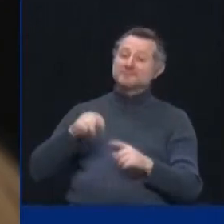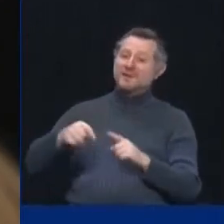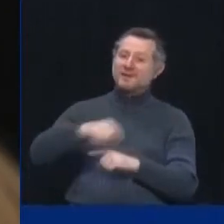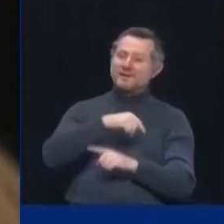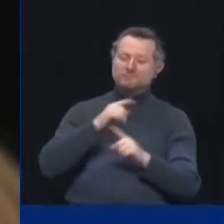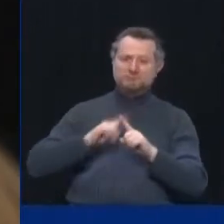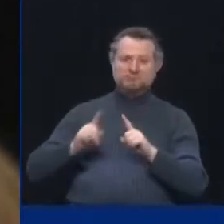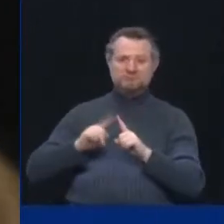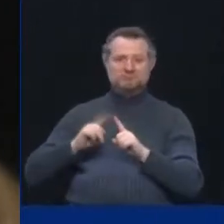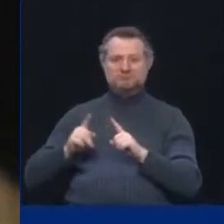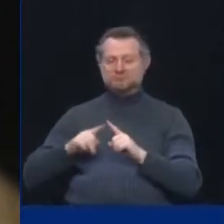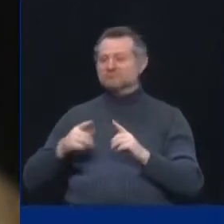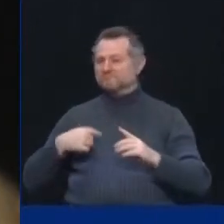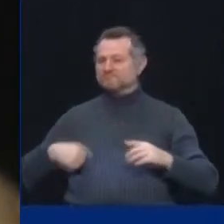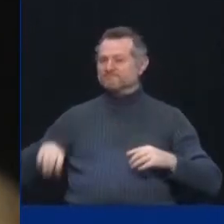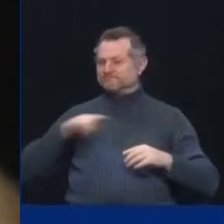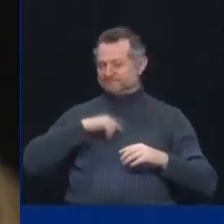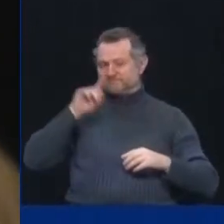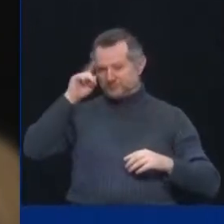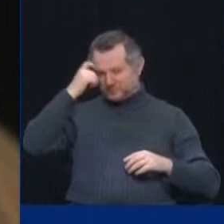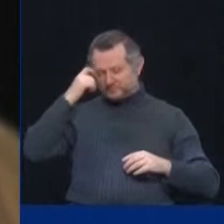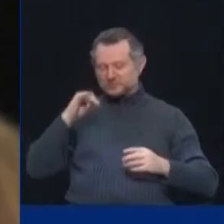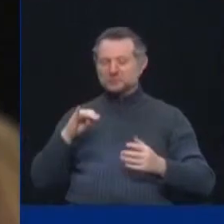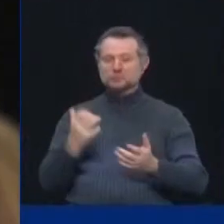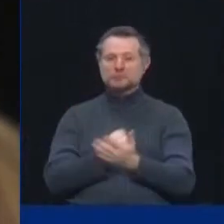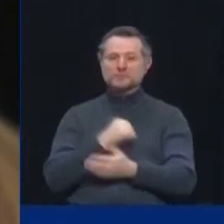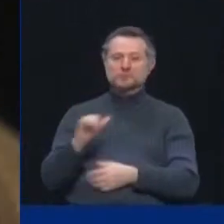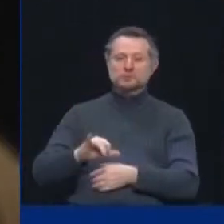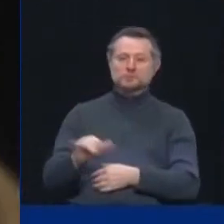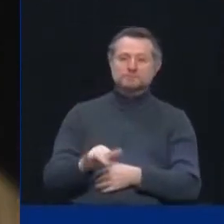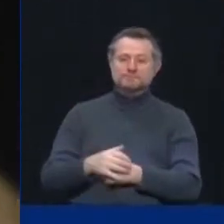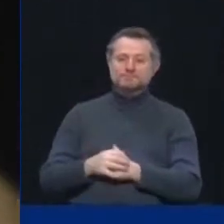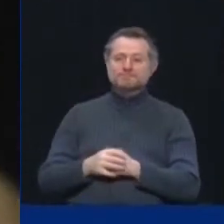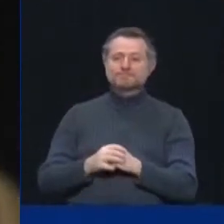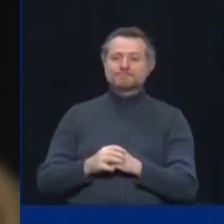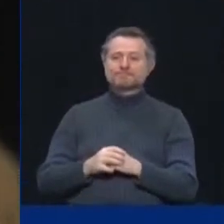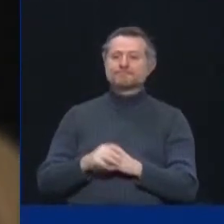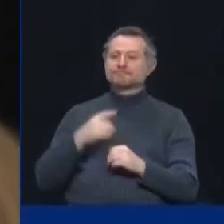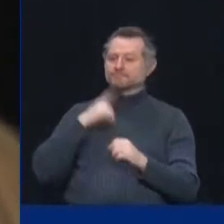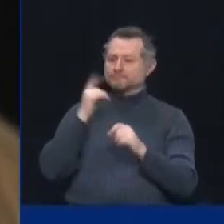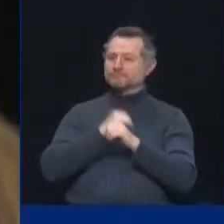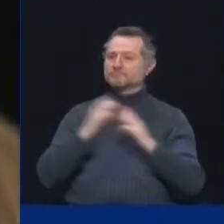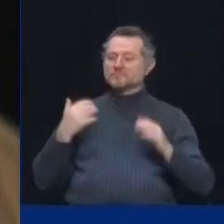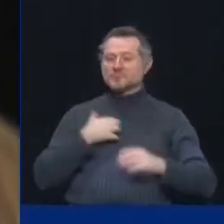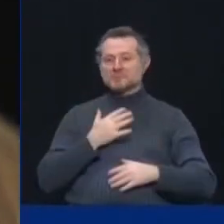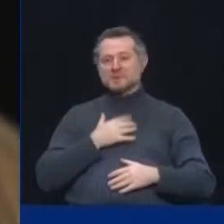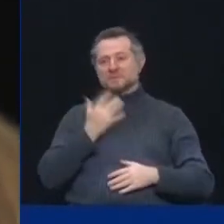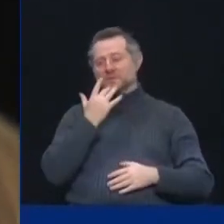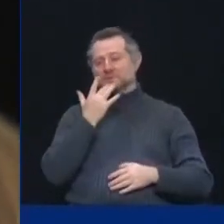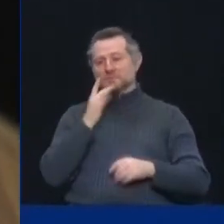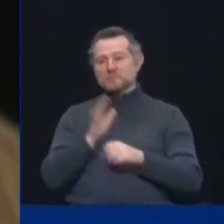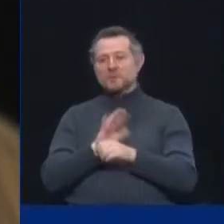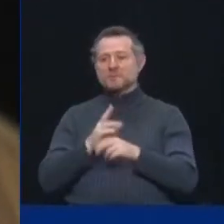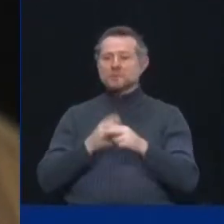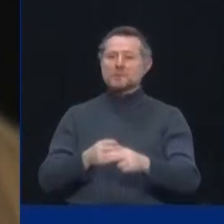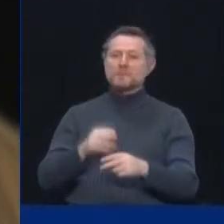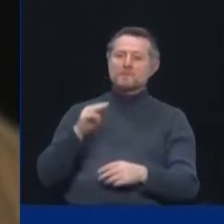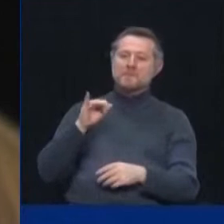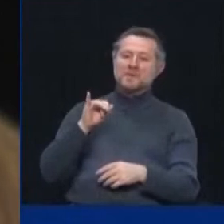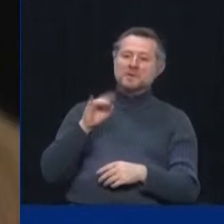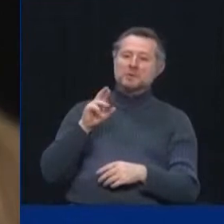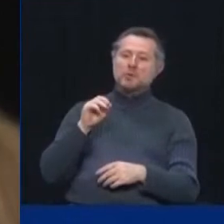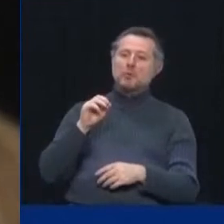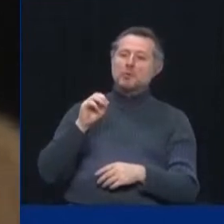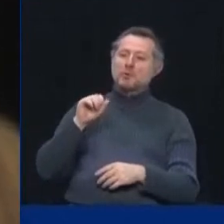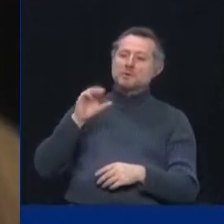too. You know, I think about one of my favorite movies, Miracle, about the hockey